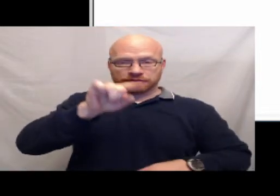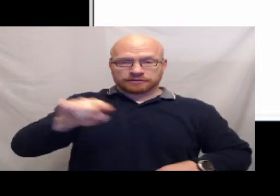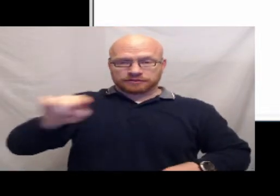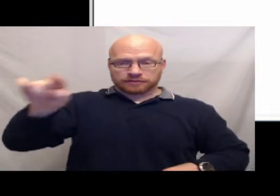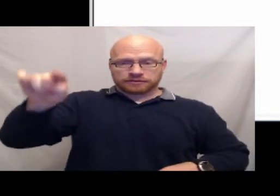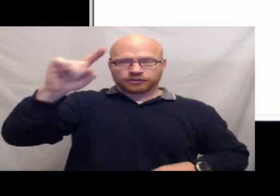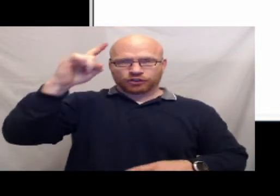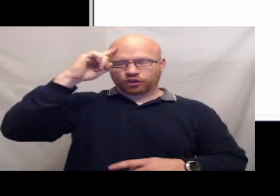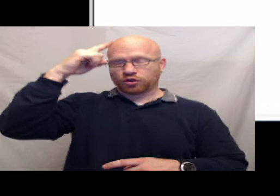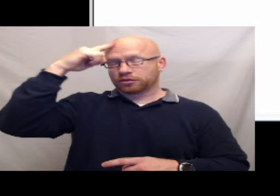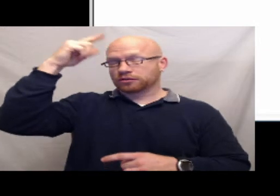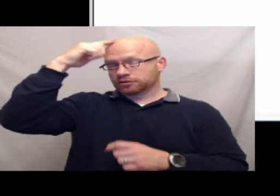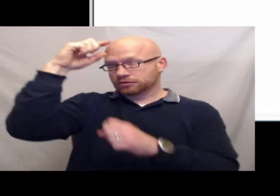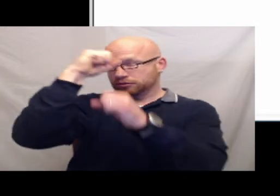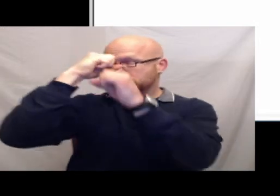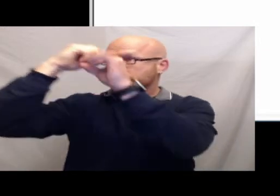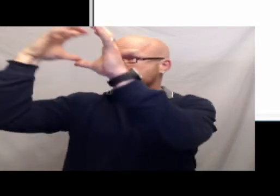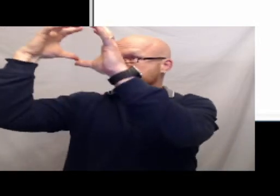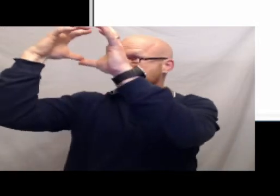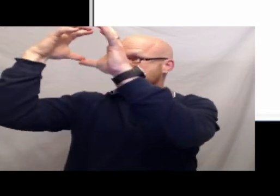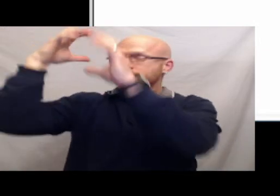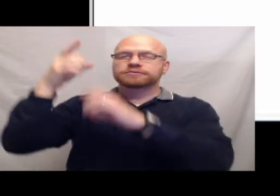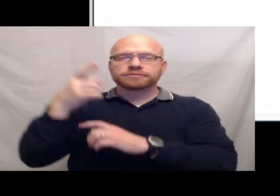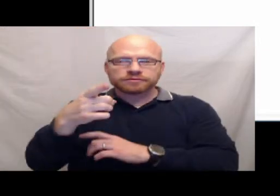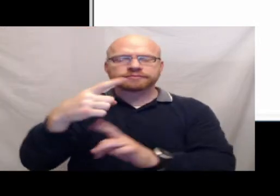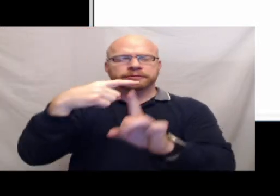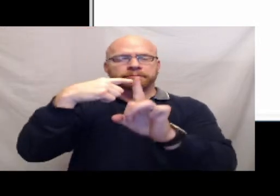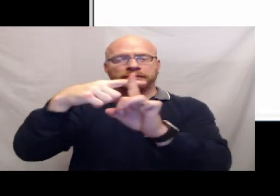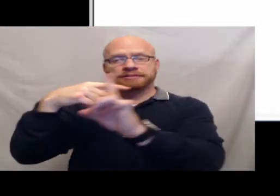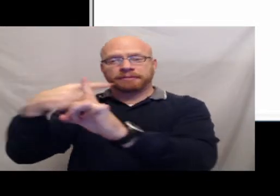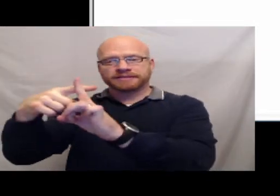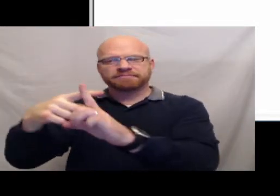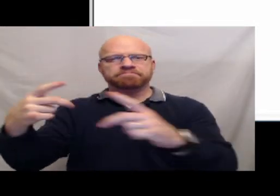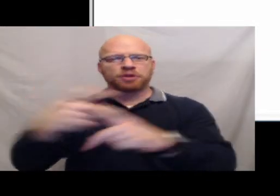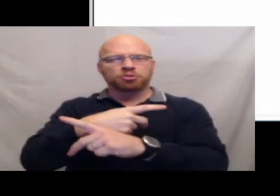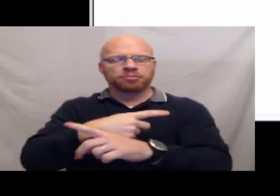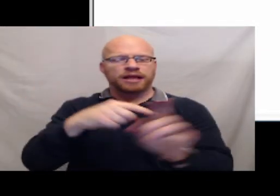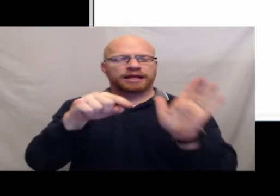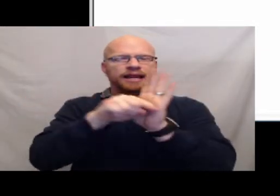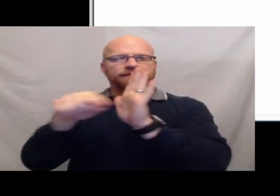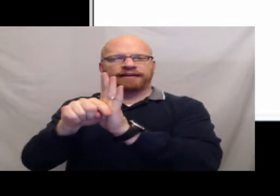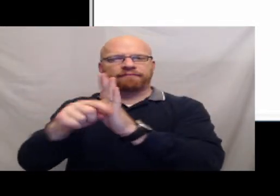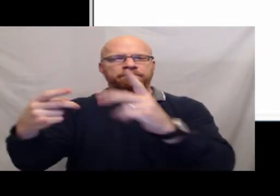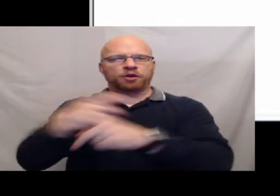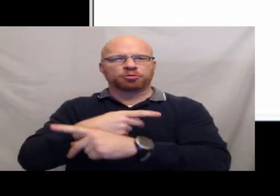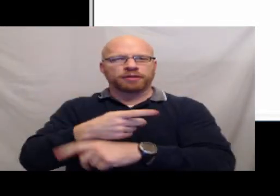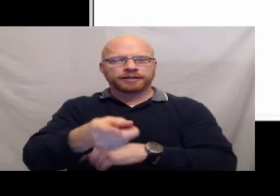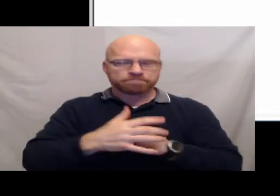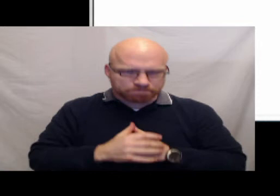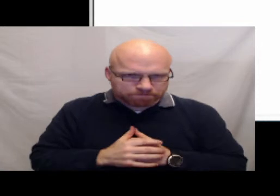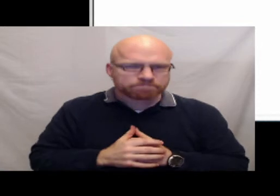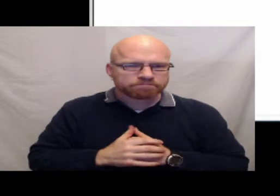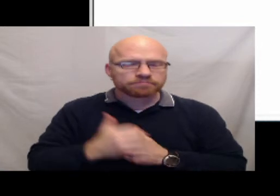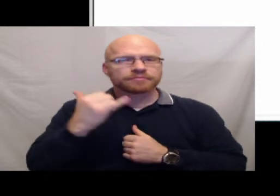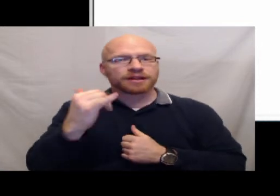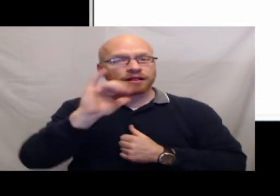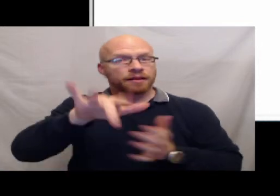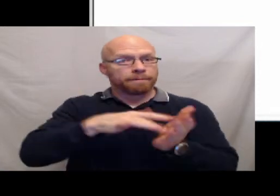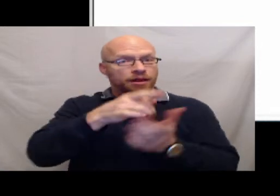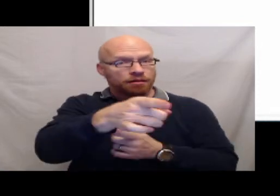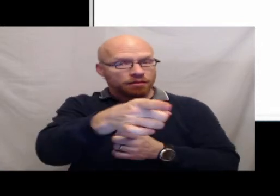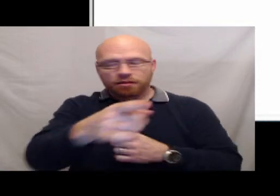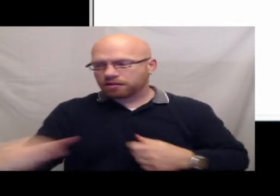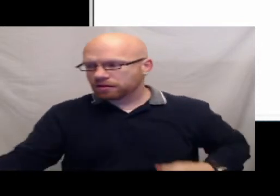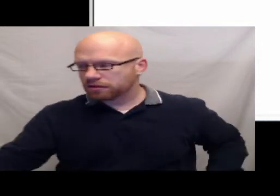in my thought bubble, what I'm thinking about in my head, I know I need either two negatives or two